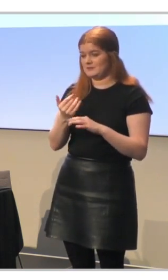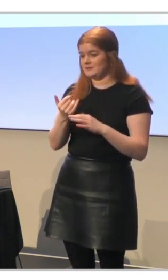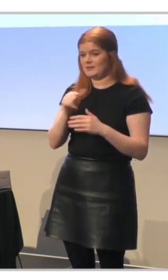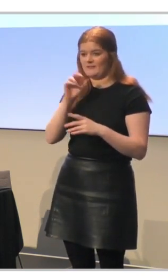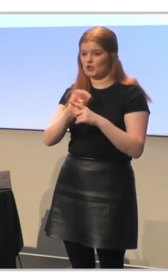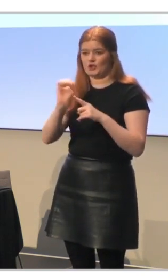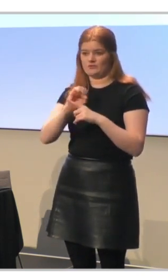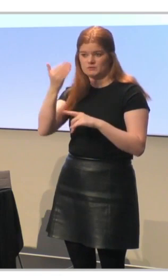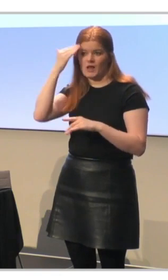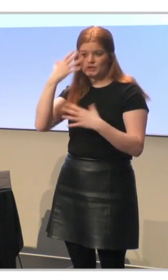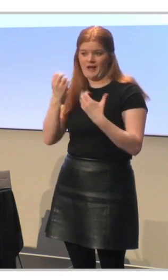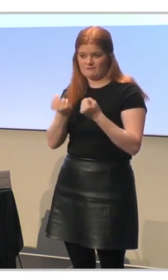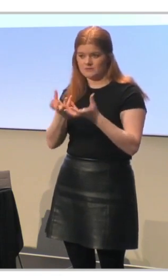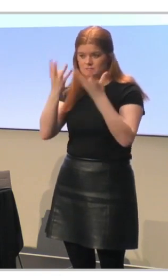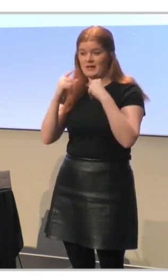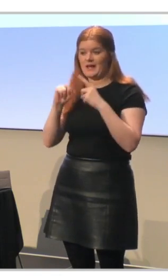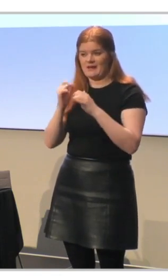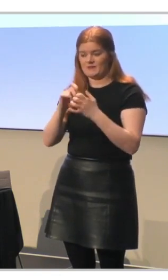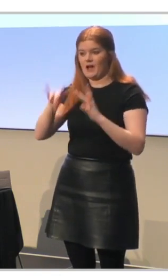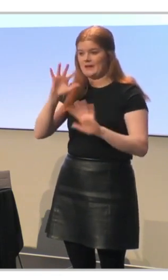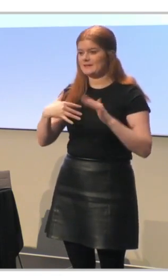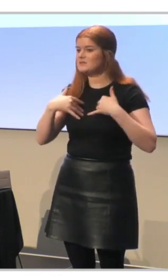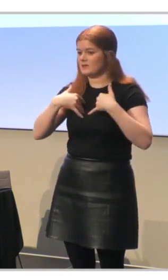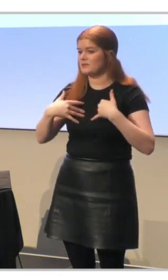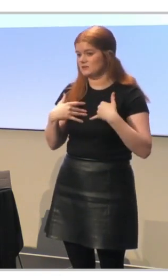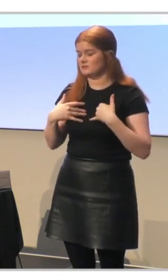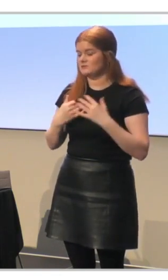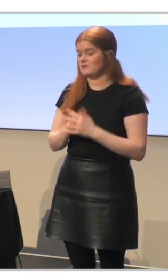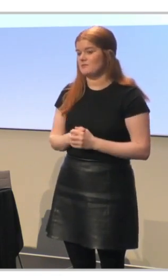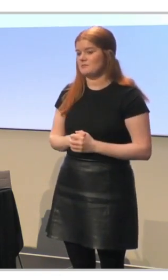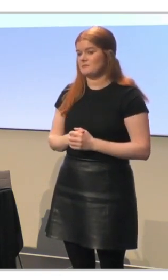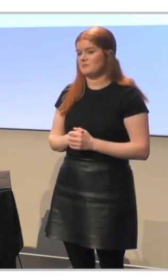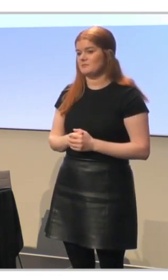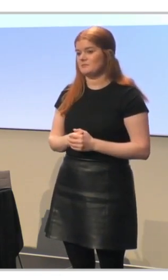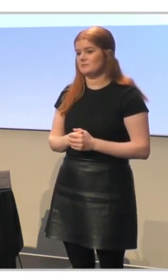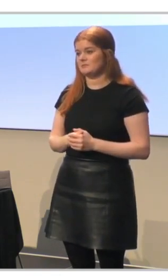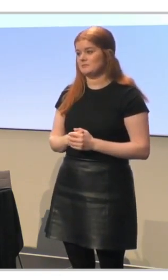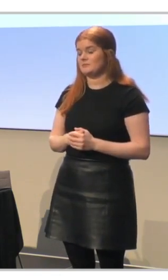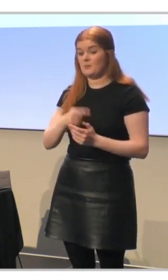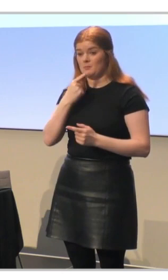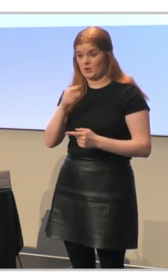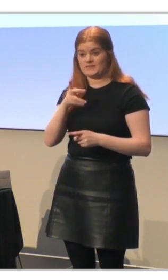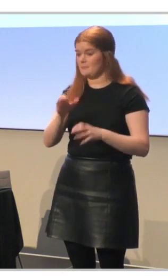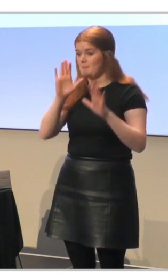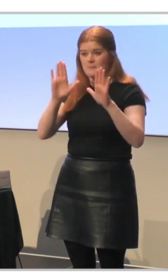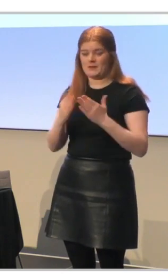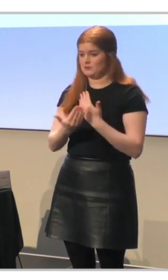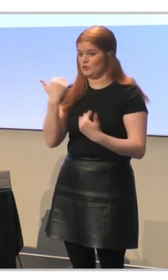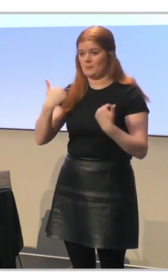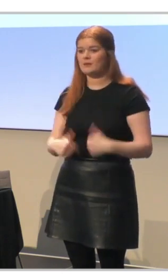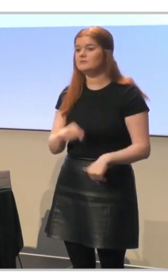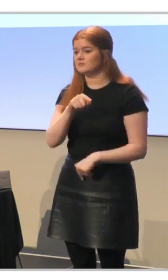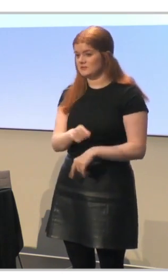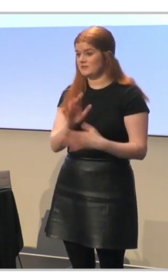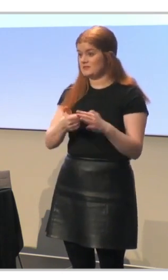he will require and the level of anxiety that this would provoke for him. He, however, is a remarkable young man and